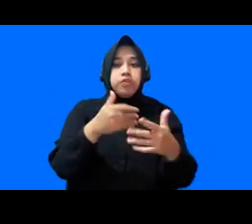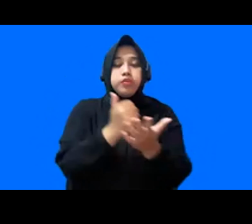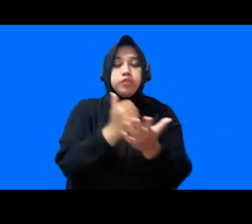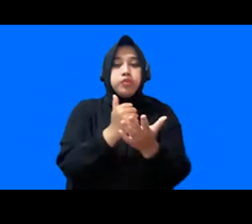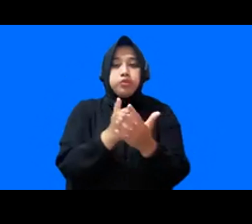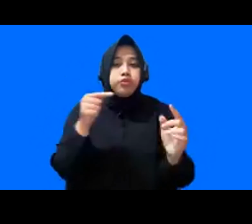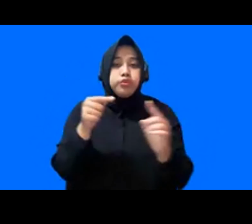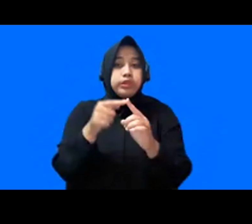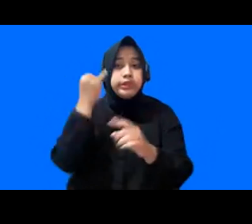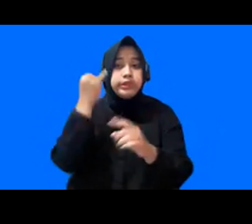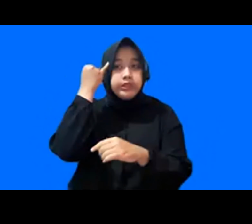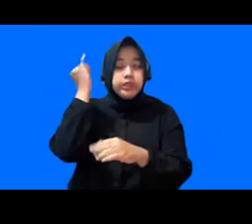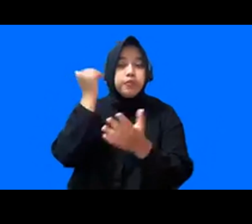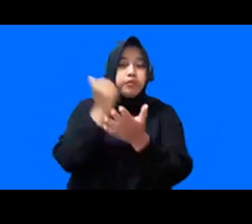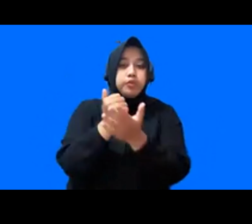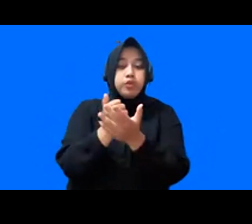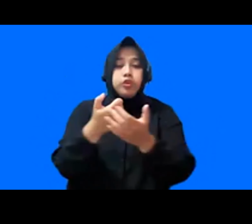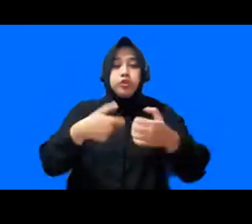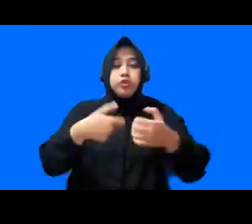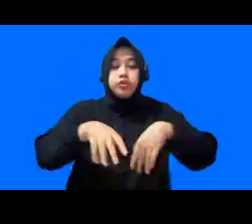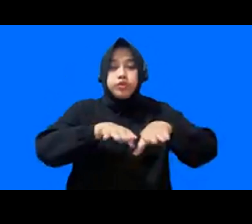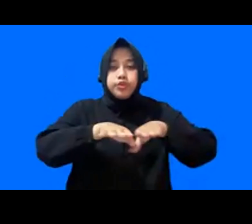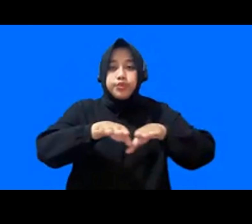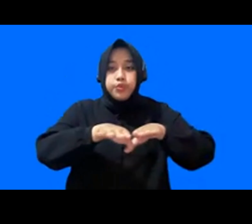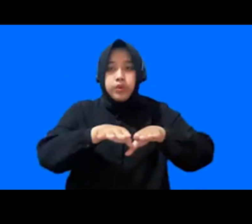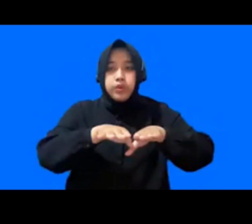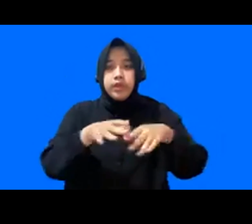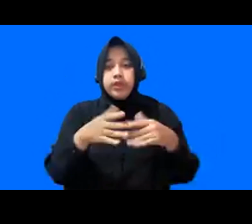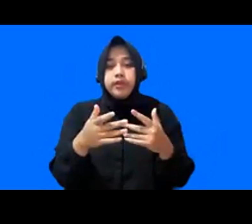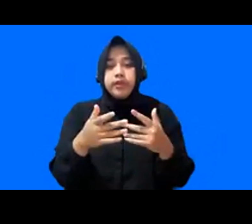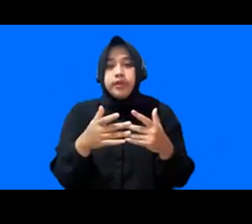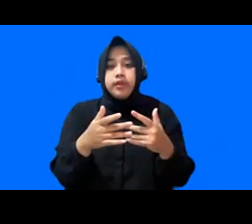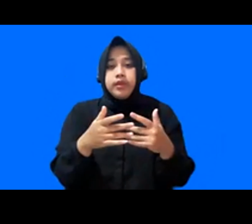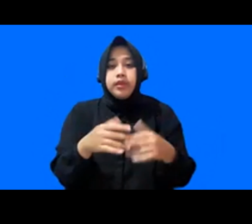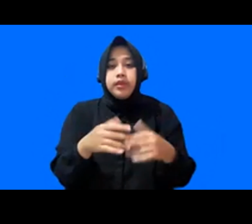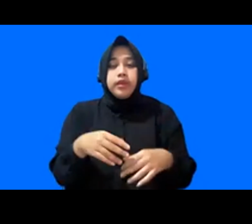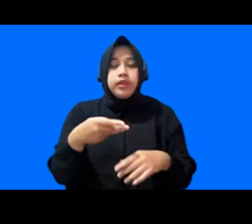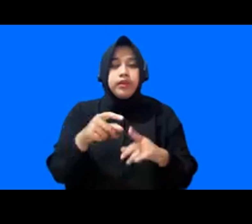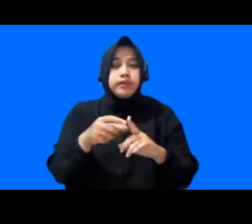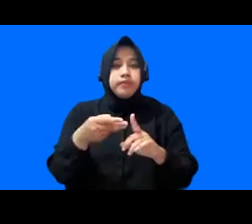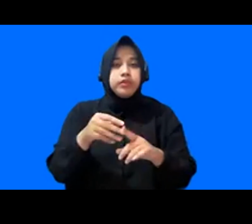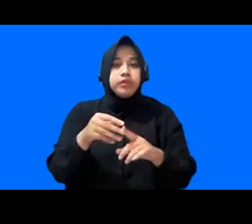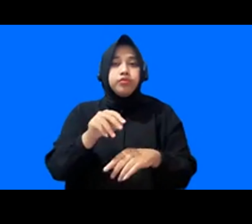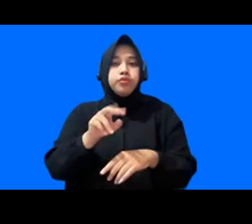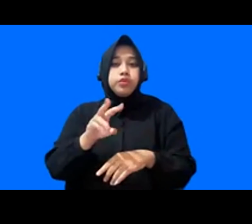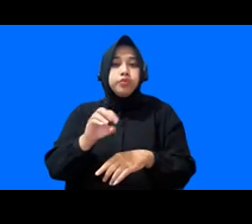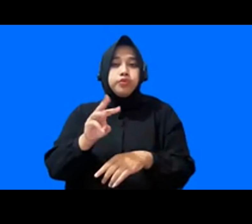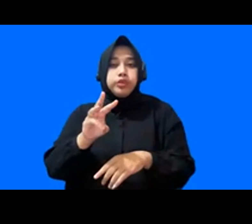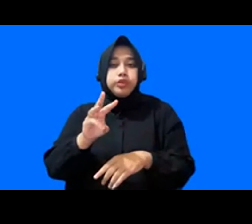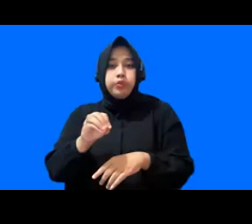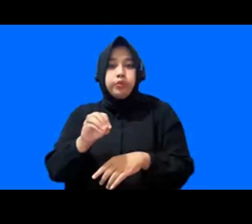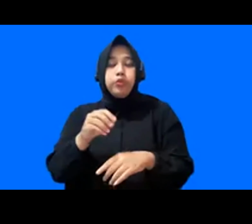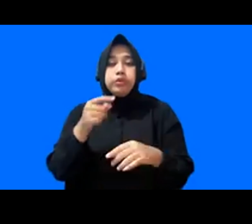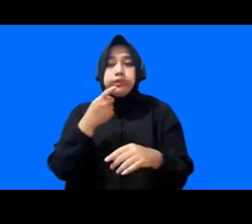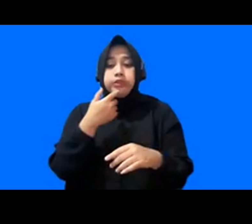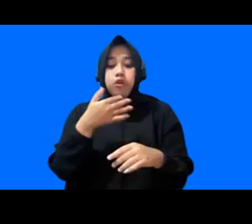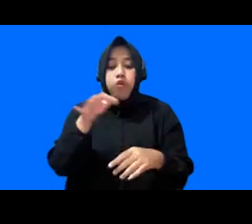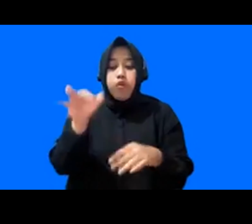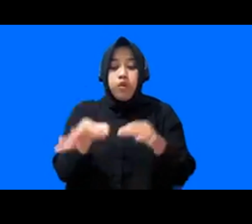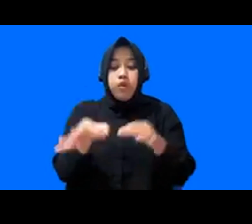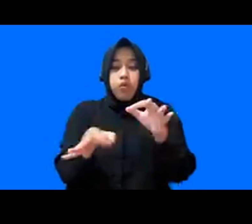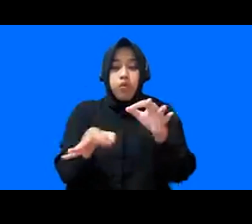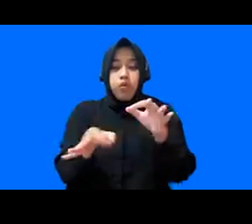with ADB's Corporate Strategy 2030, which has put its people and inclusive development at the heart of the agenda and